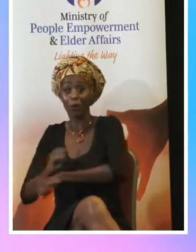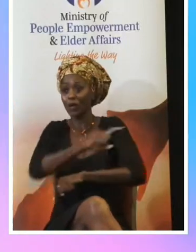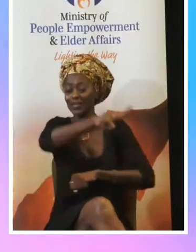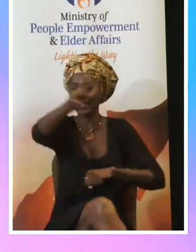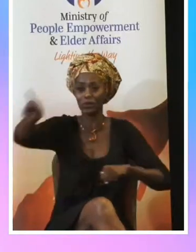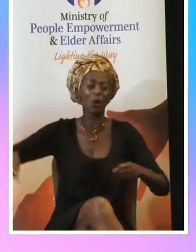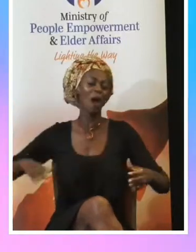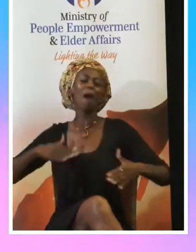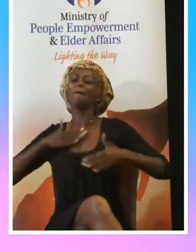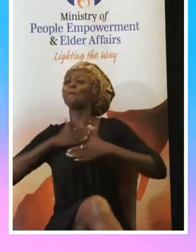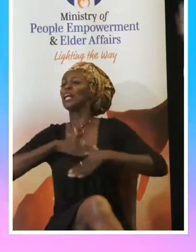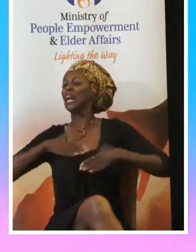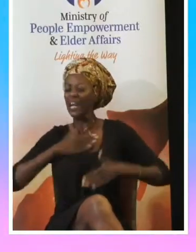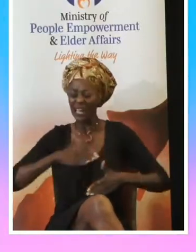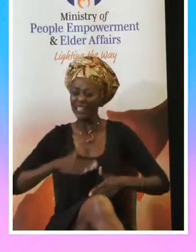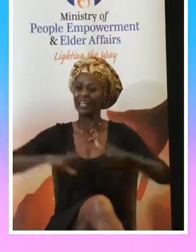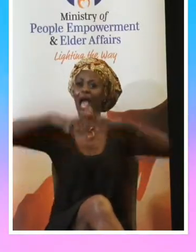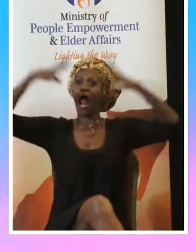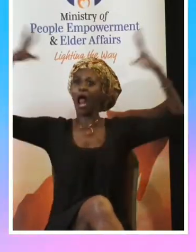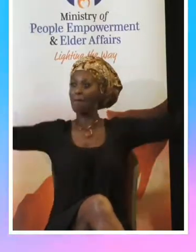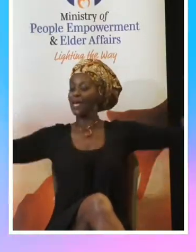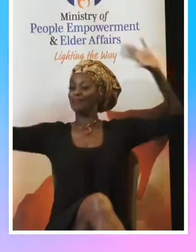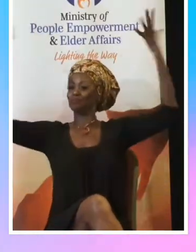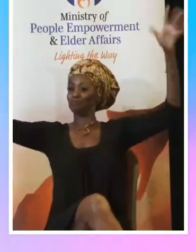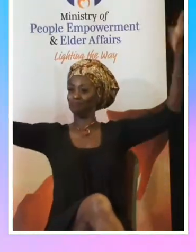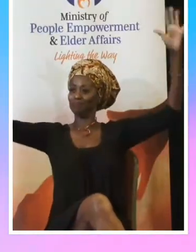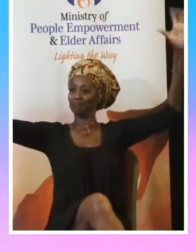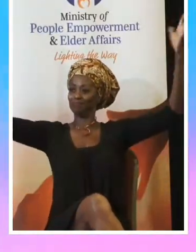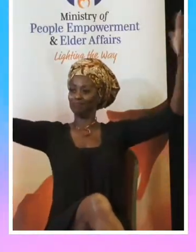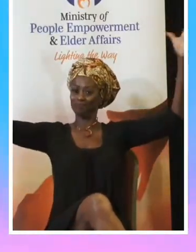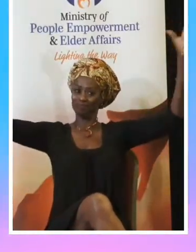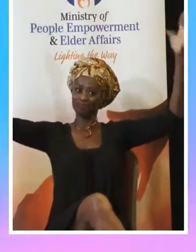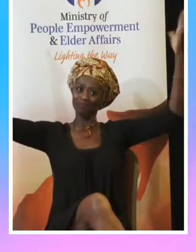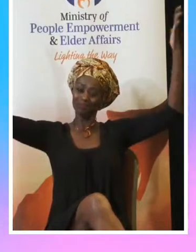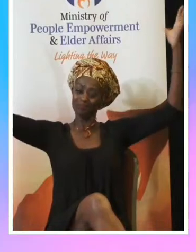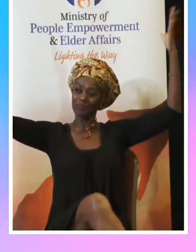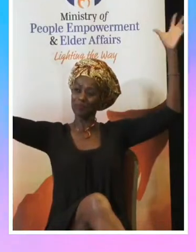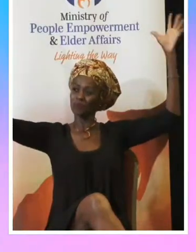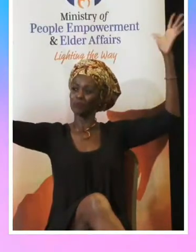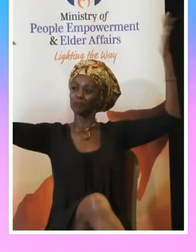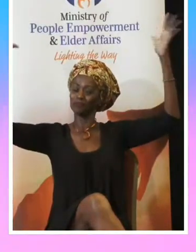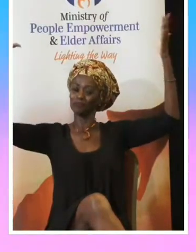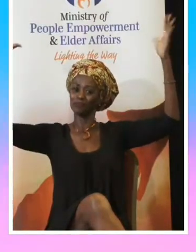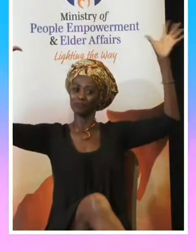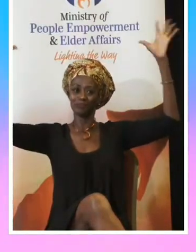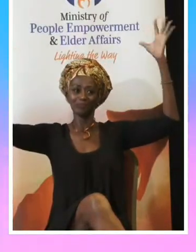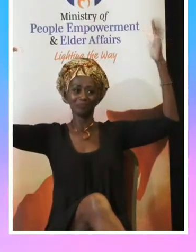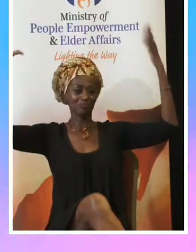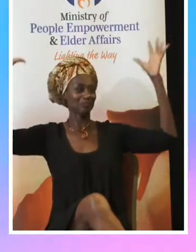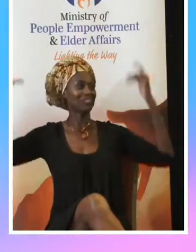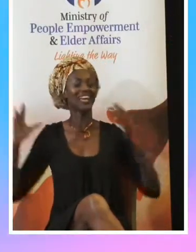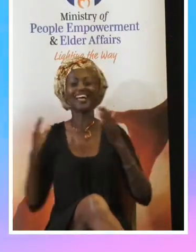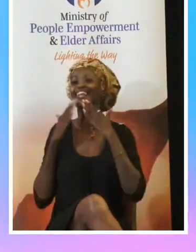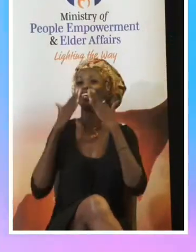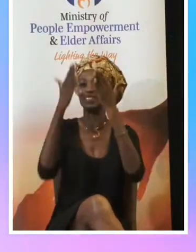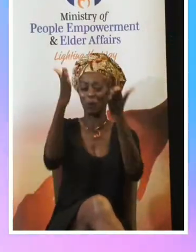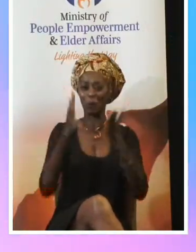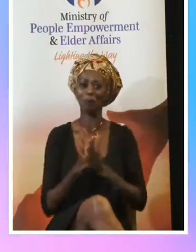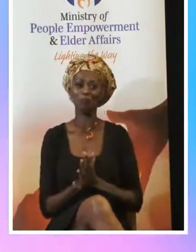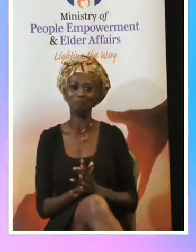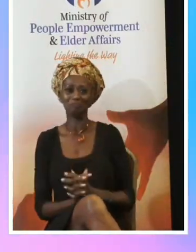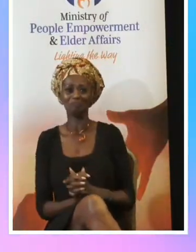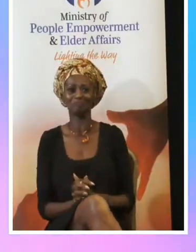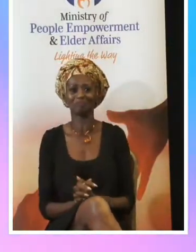a massive round of applause to John Hollisworth and the team and to yourself. Thank you, John.